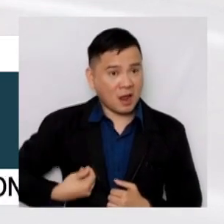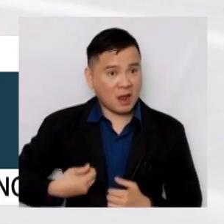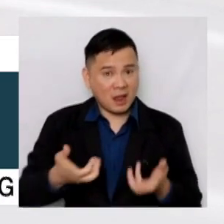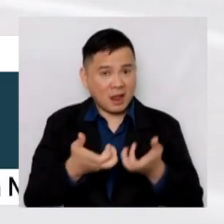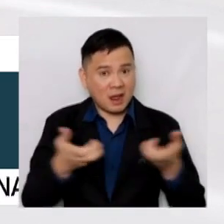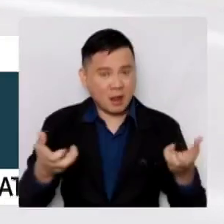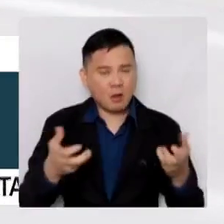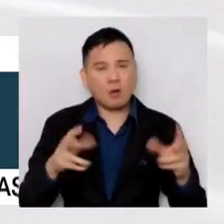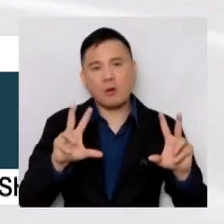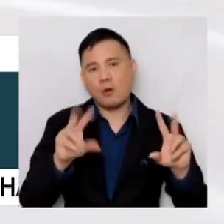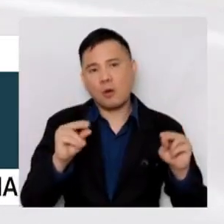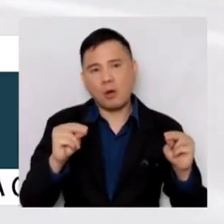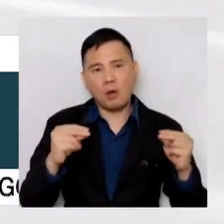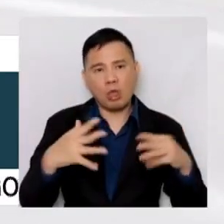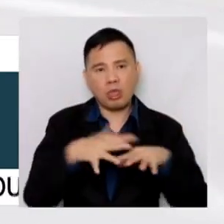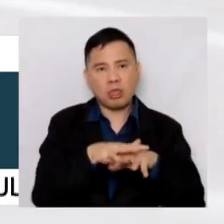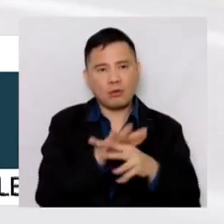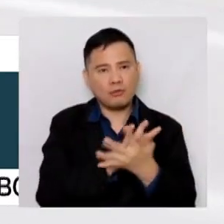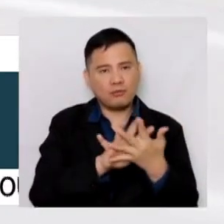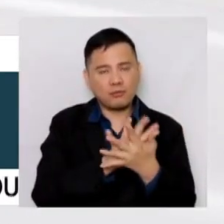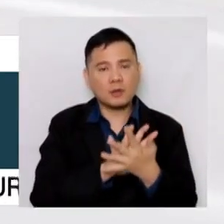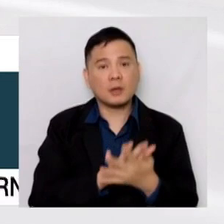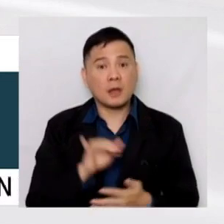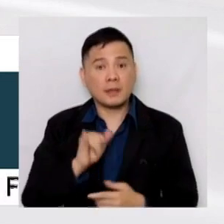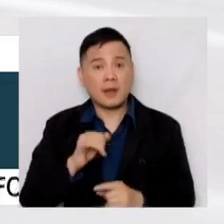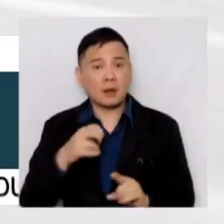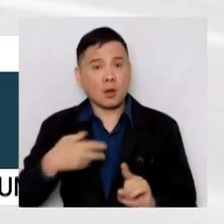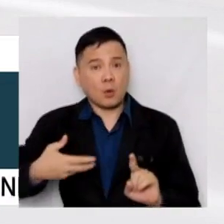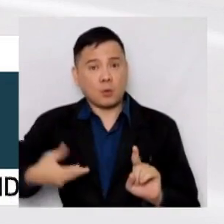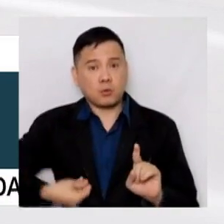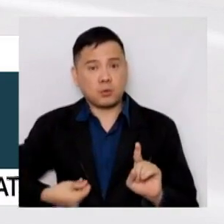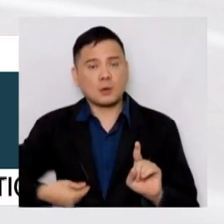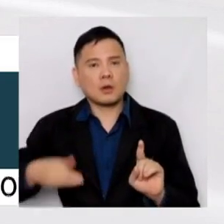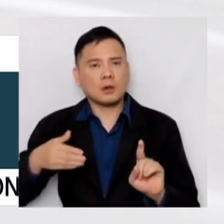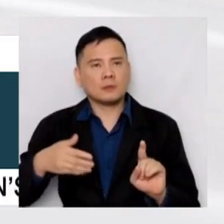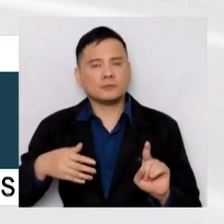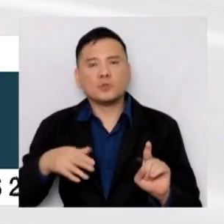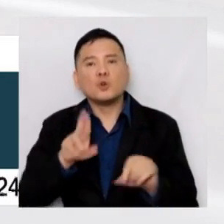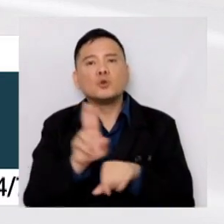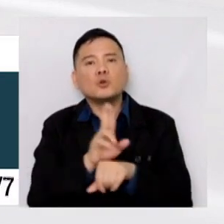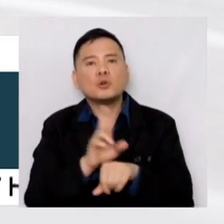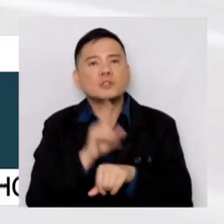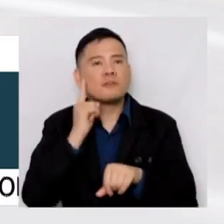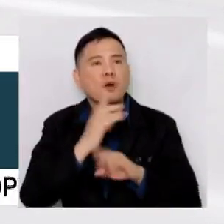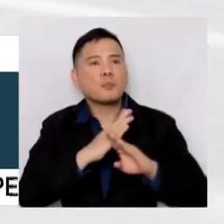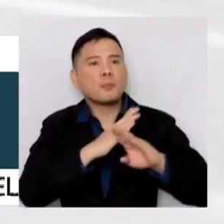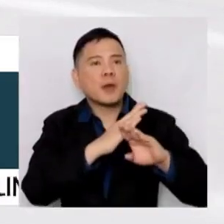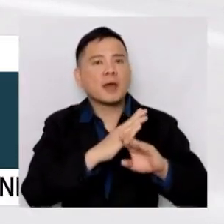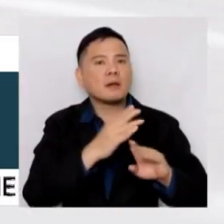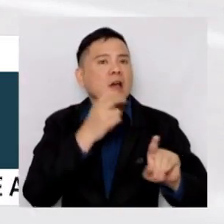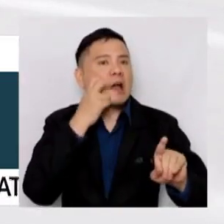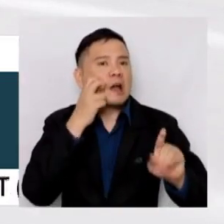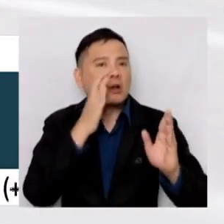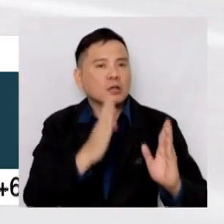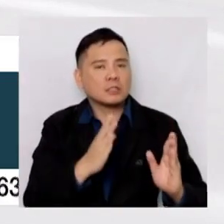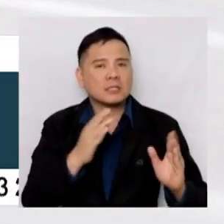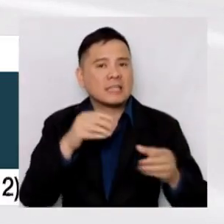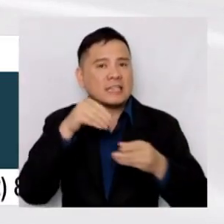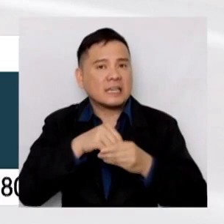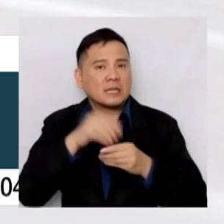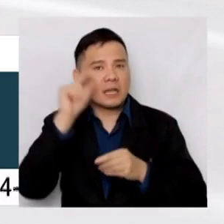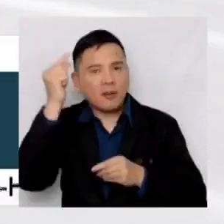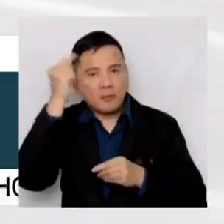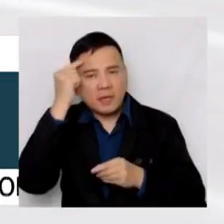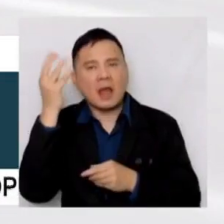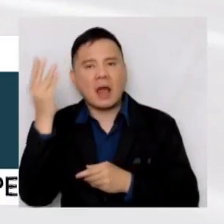Philippines, corruption has become a tool to protect criminals both in and out of government. How will you break the